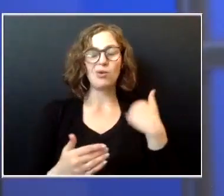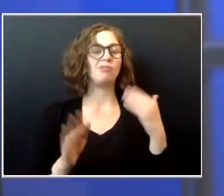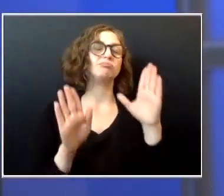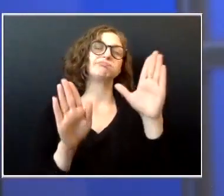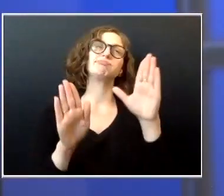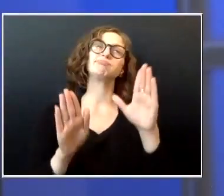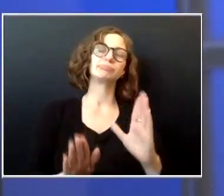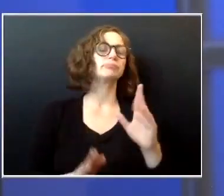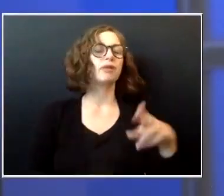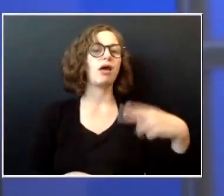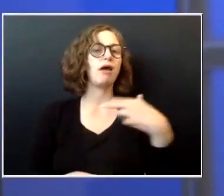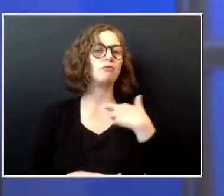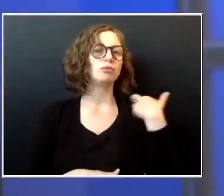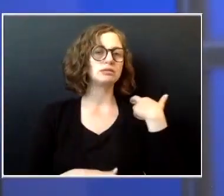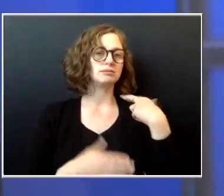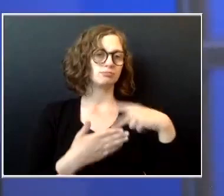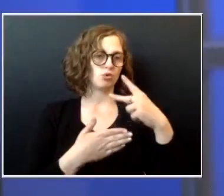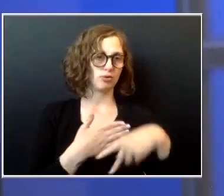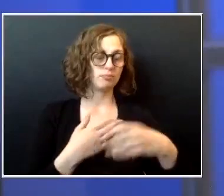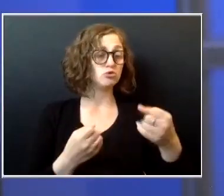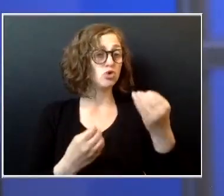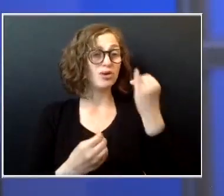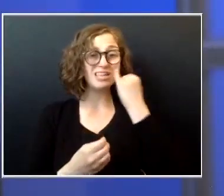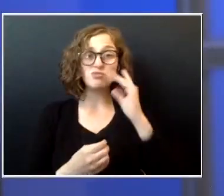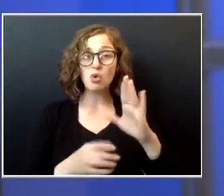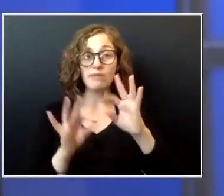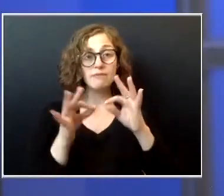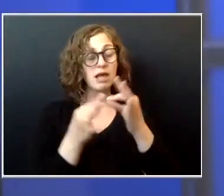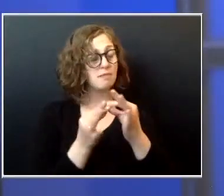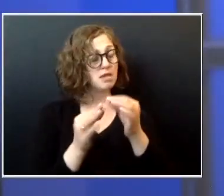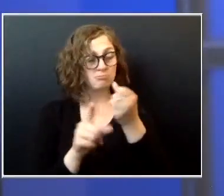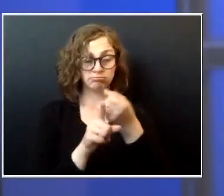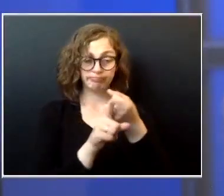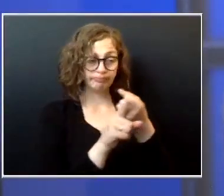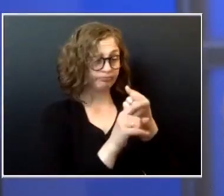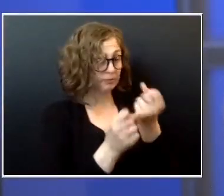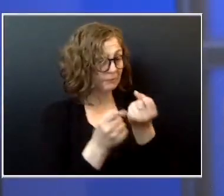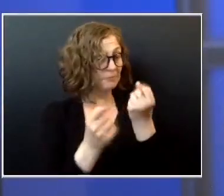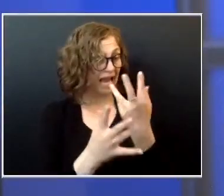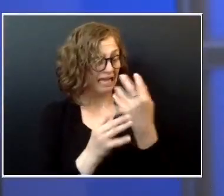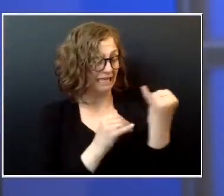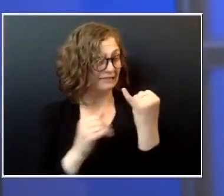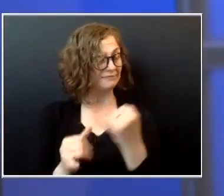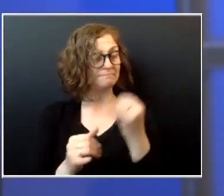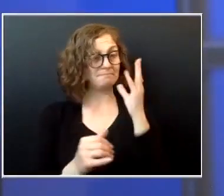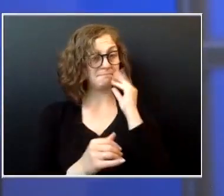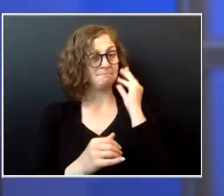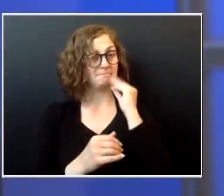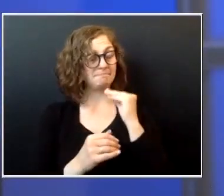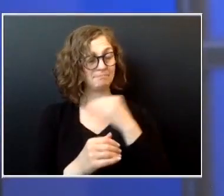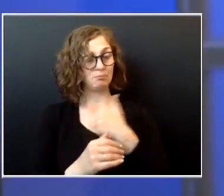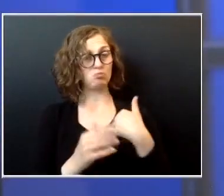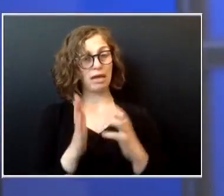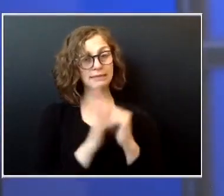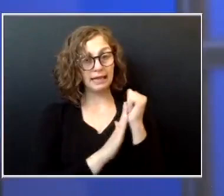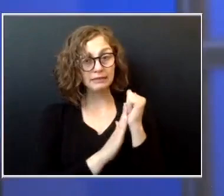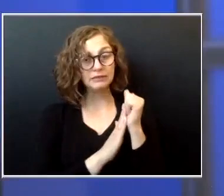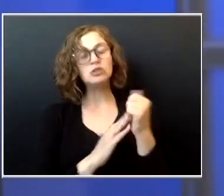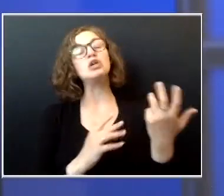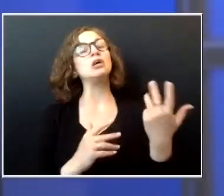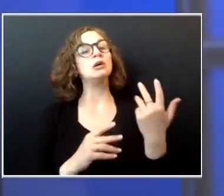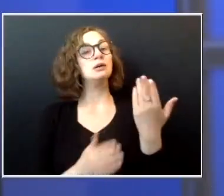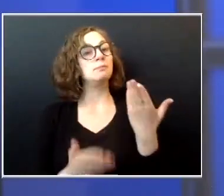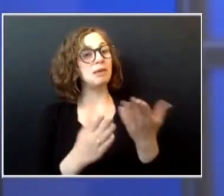family history of breast or ovarian cancer and family members at a young age, history of chest irradiation, other factors, you may qualify to